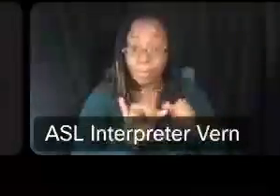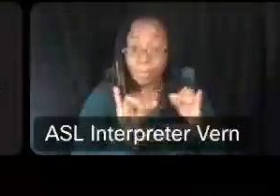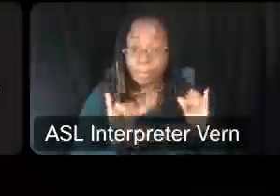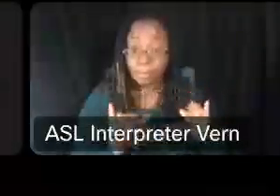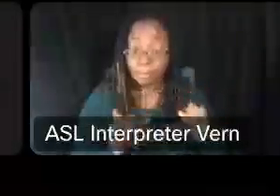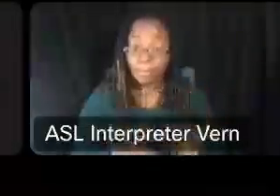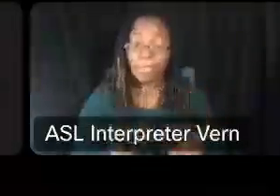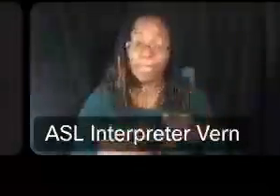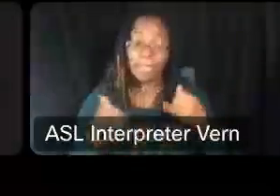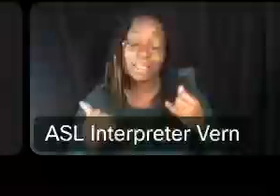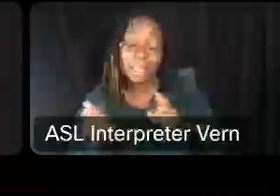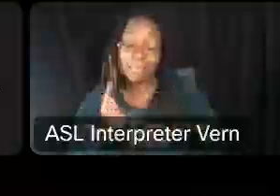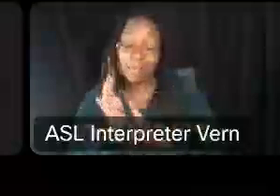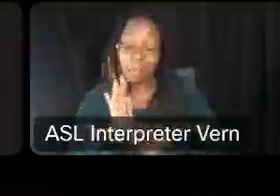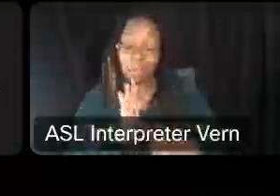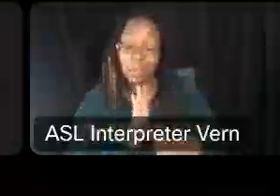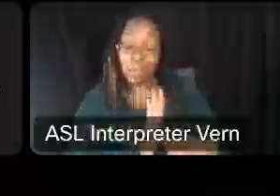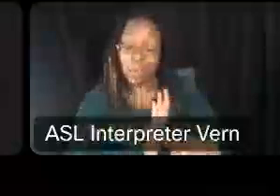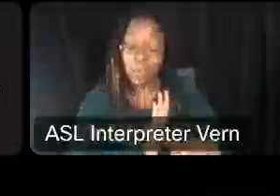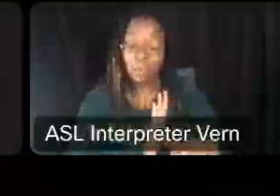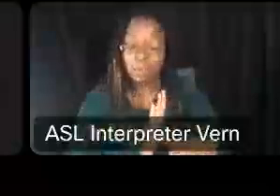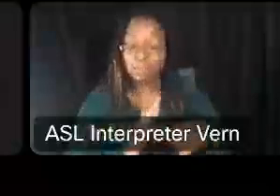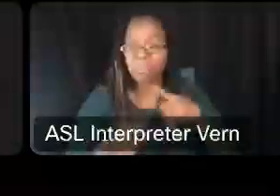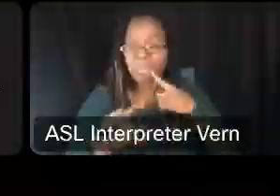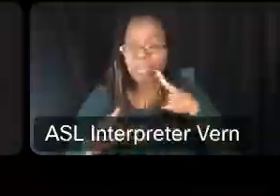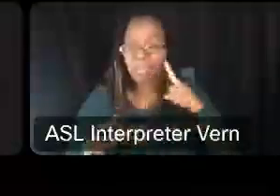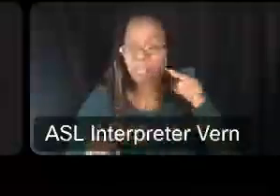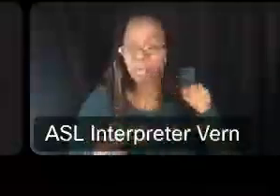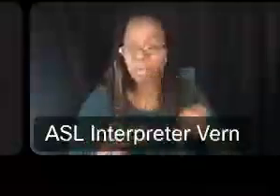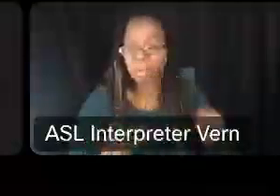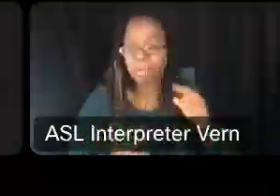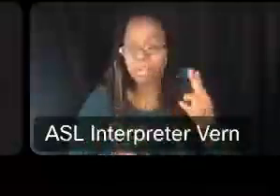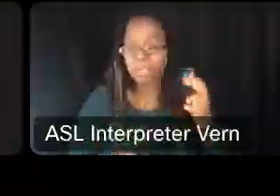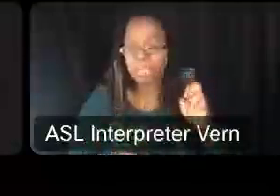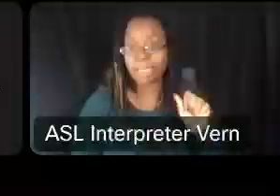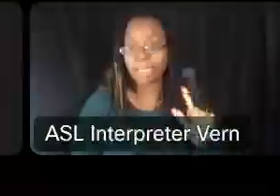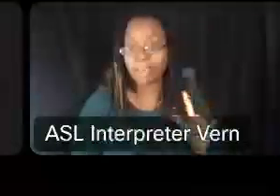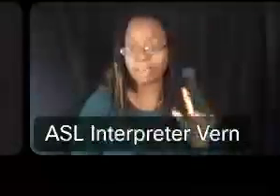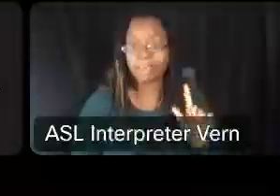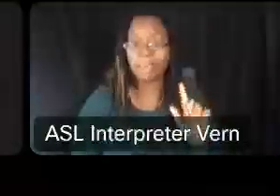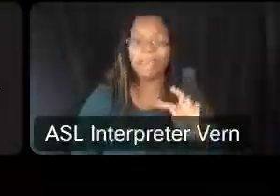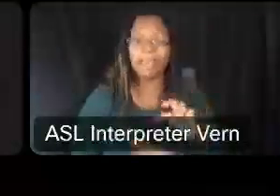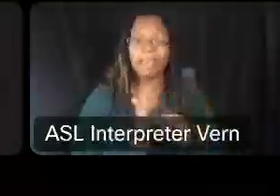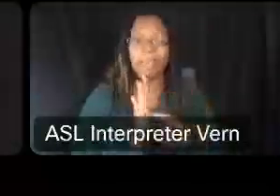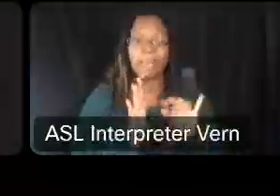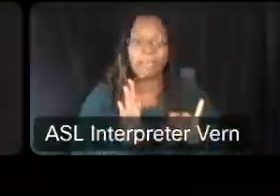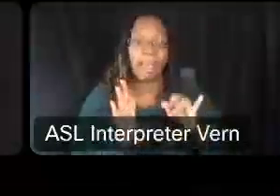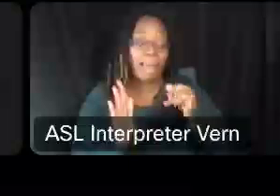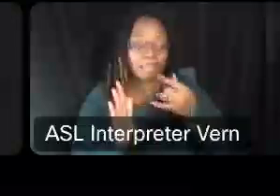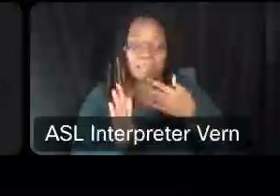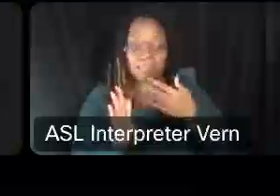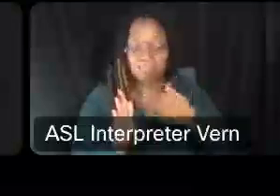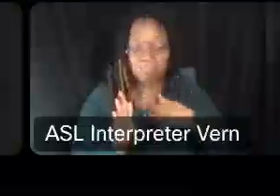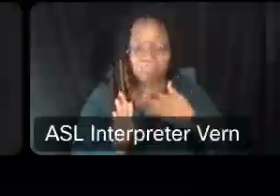research support that it is an effective way of healing. So we're trying to dispel the myth that if survivors are